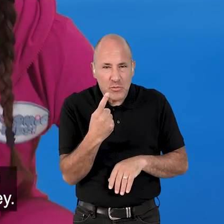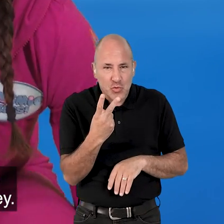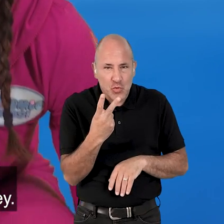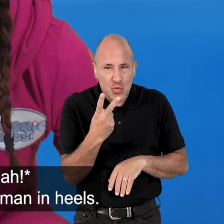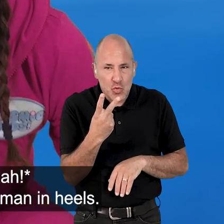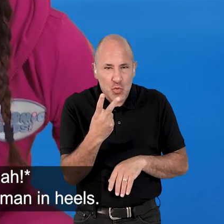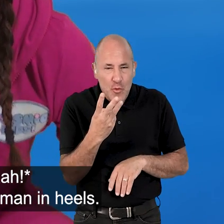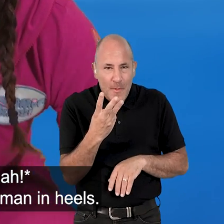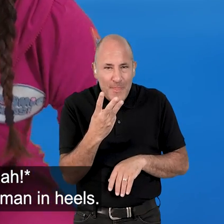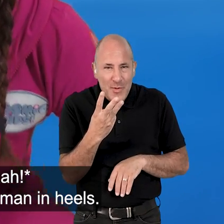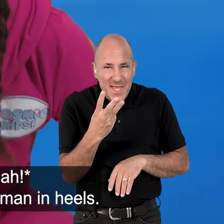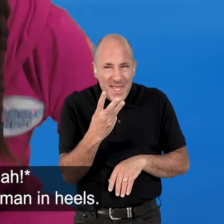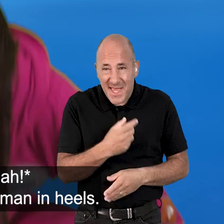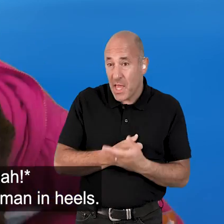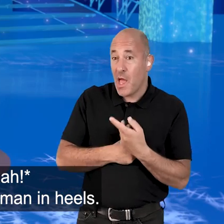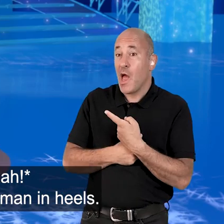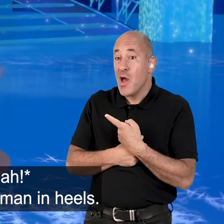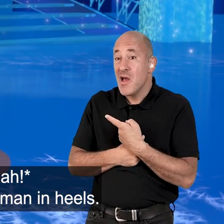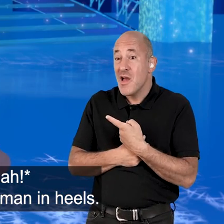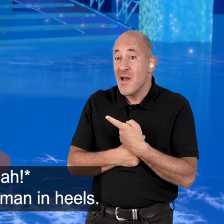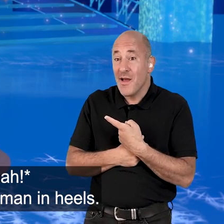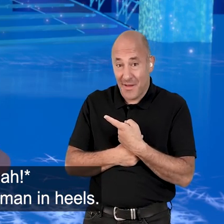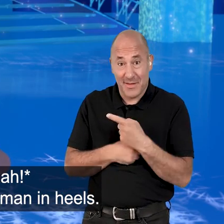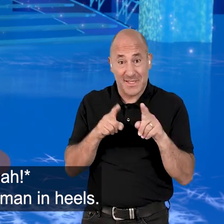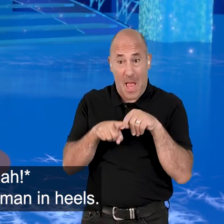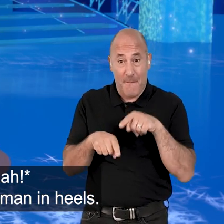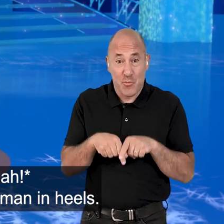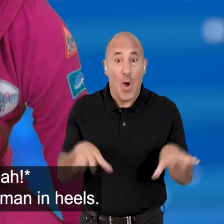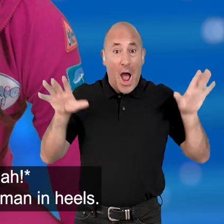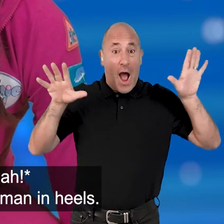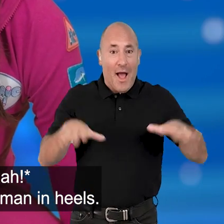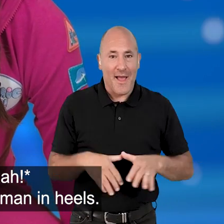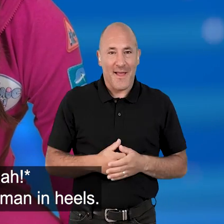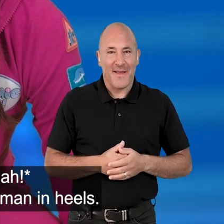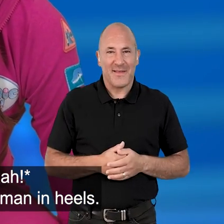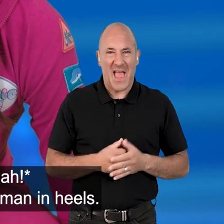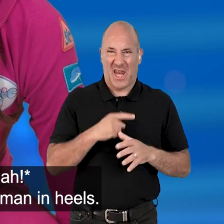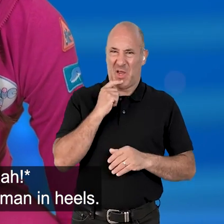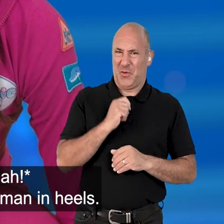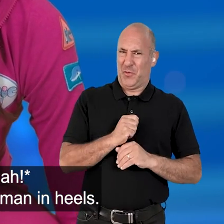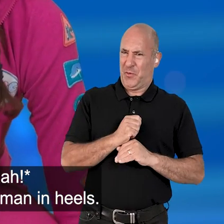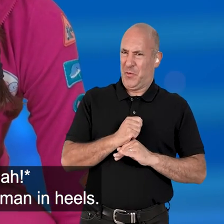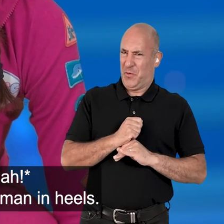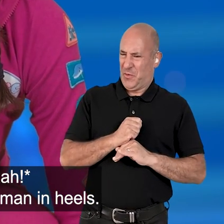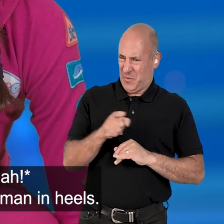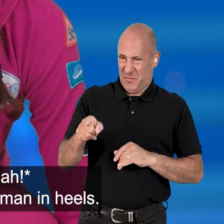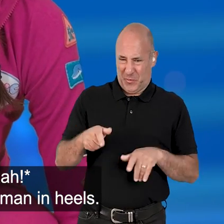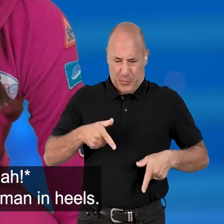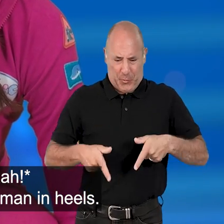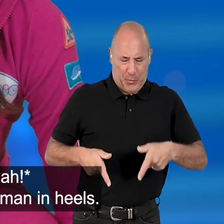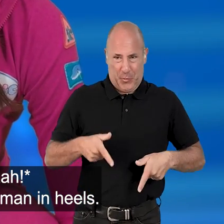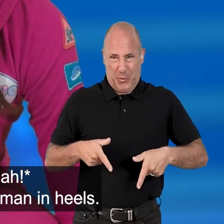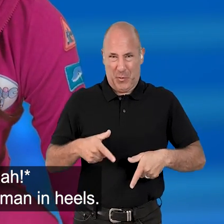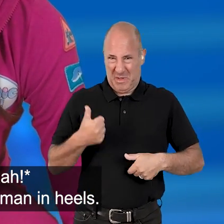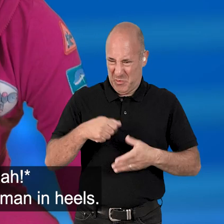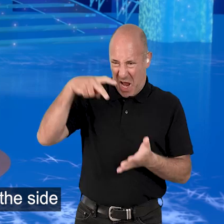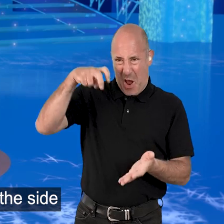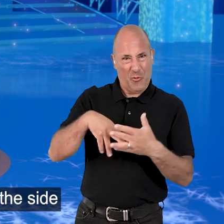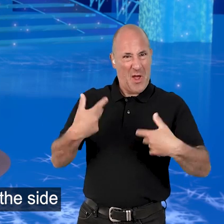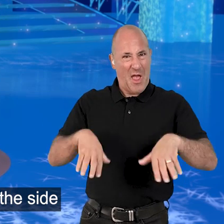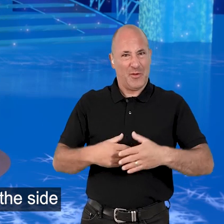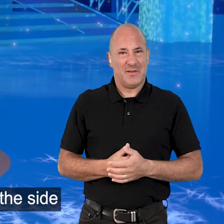1, 2, 3. Wah! Anna thinks he's rather sprightly for a man in